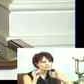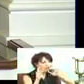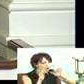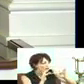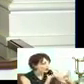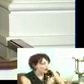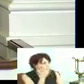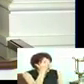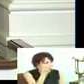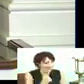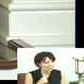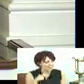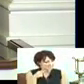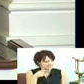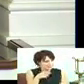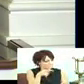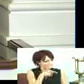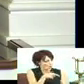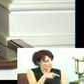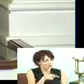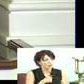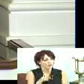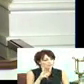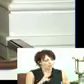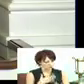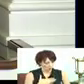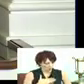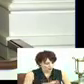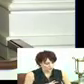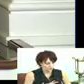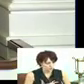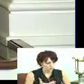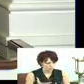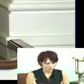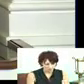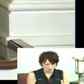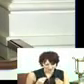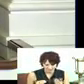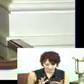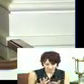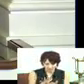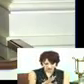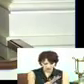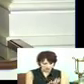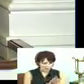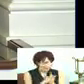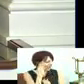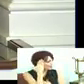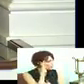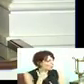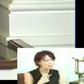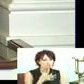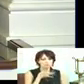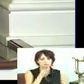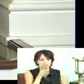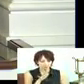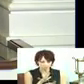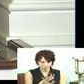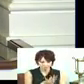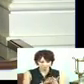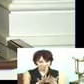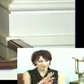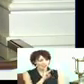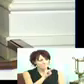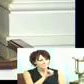point, people begin to be willing to embrace the mystery of their spirituality. It is a more